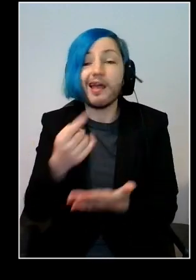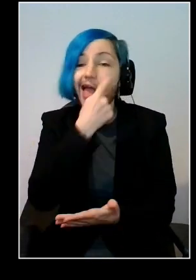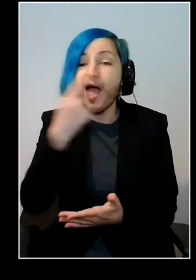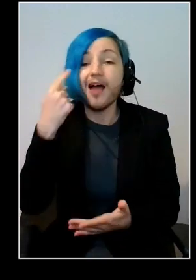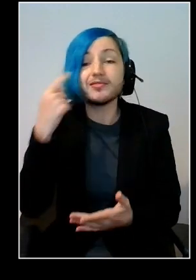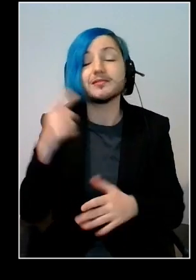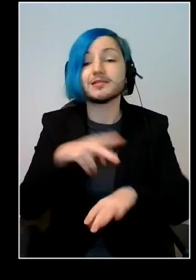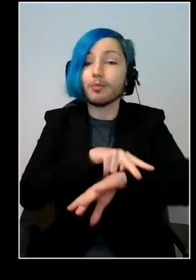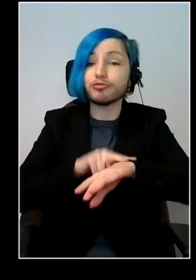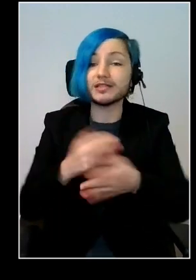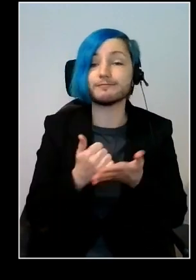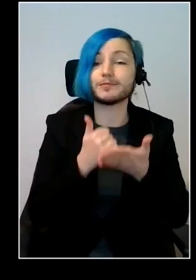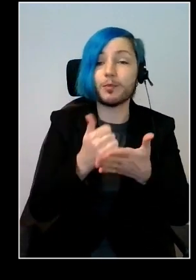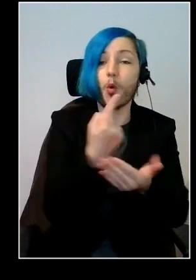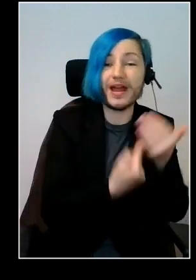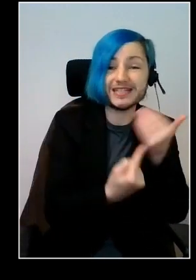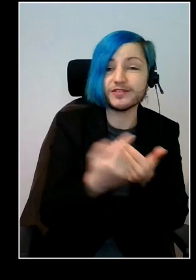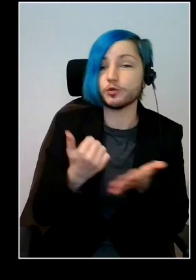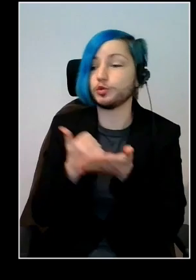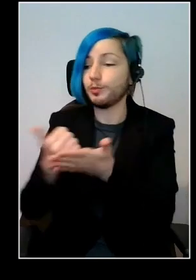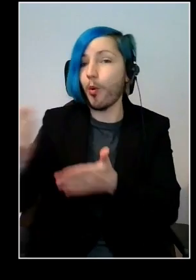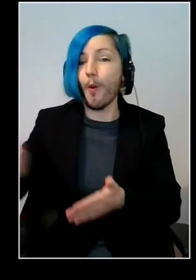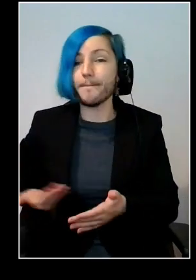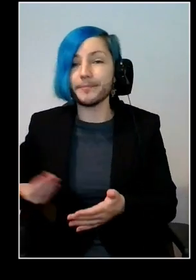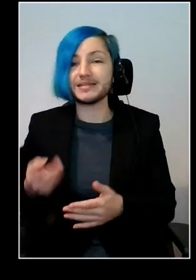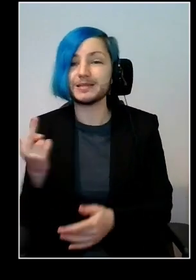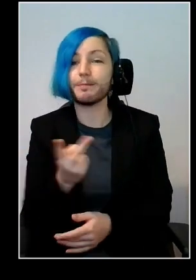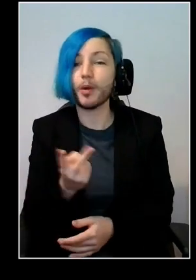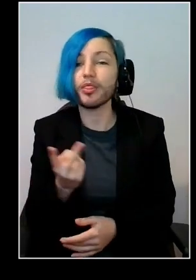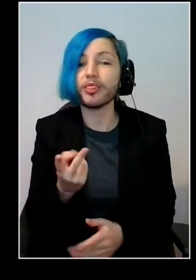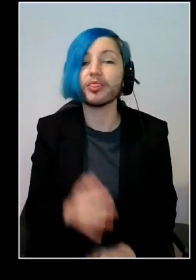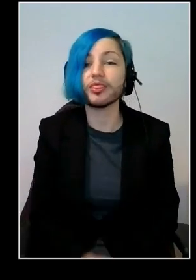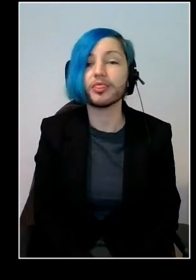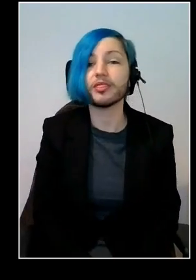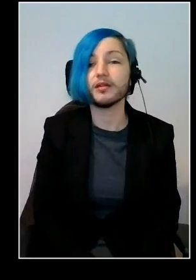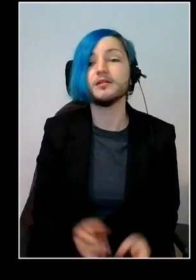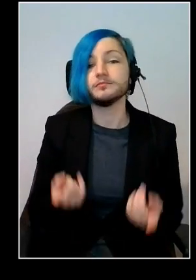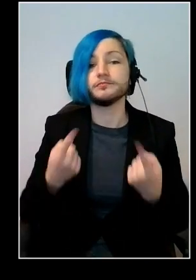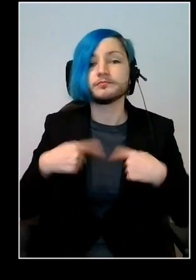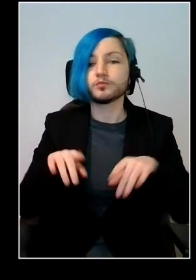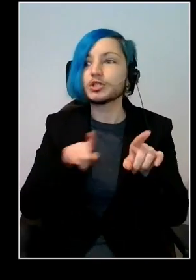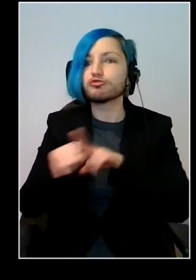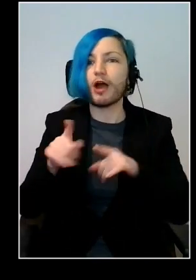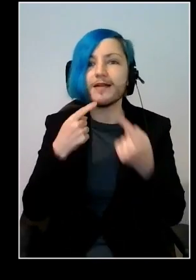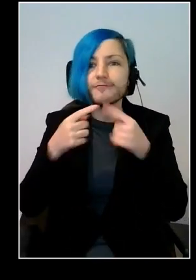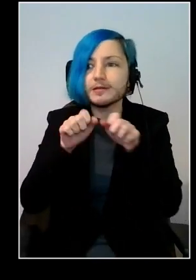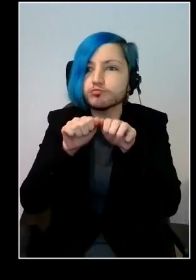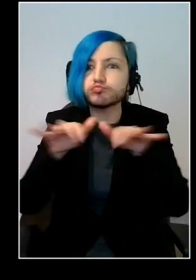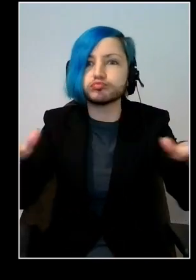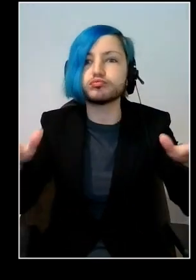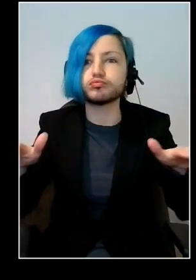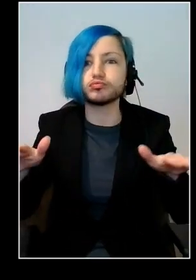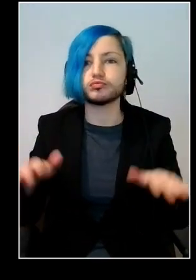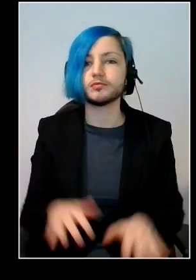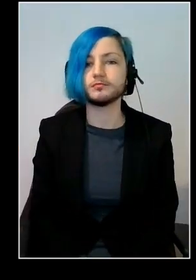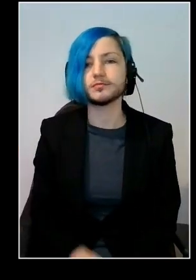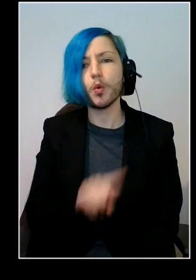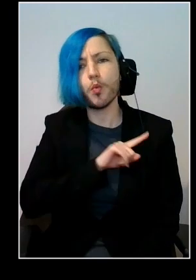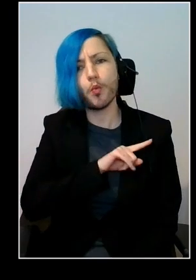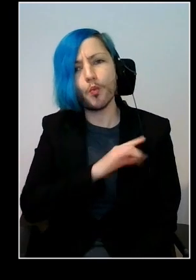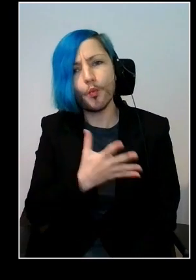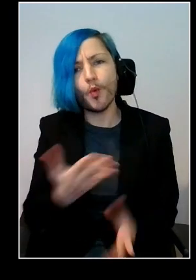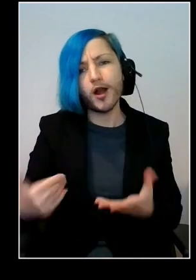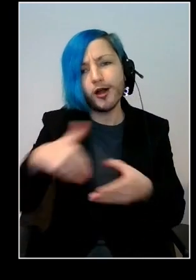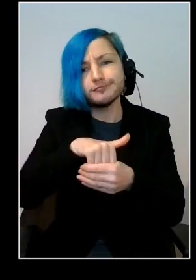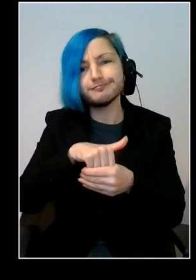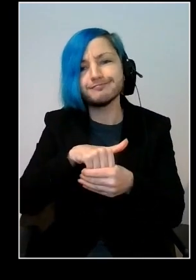individual. We will continue to strive to get this message out across the region. Why don't you join us? I want